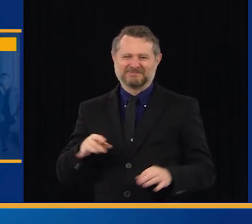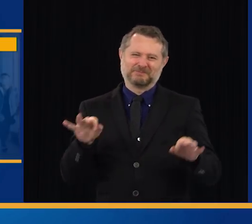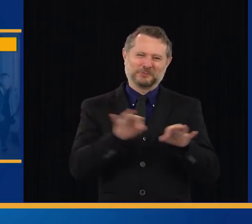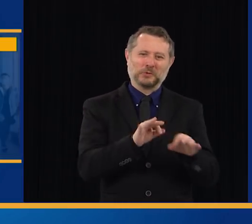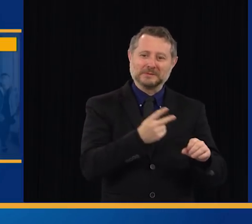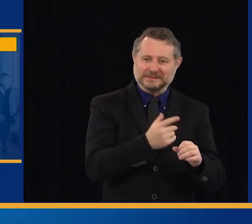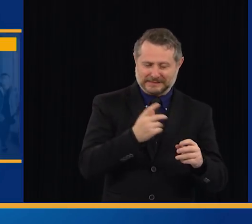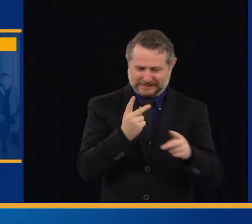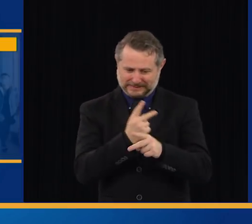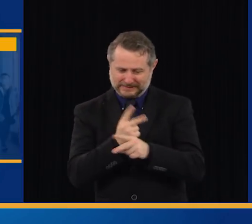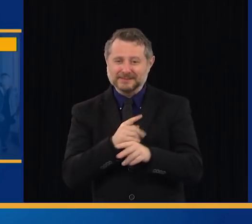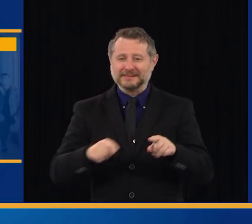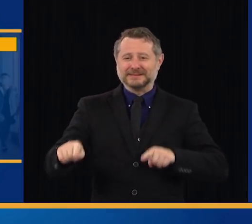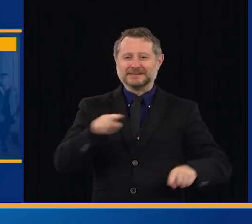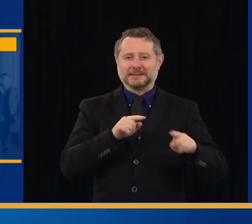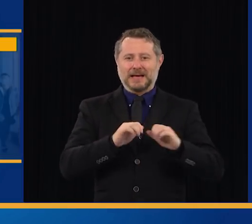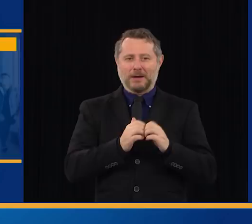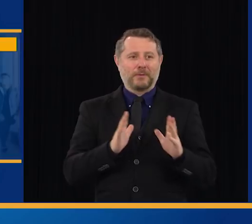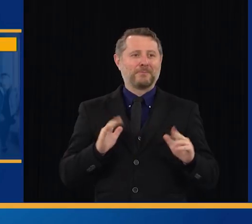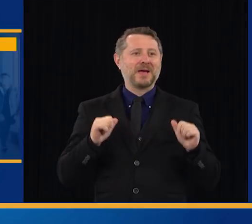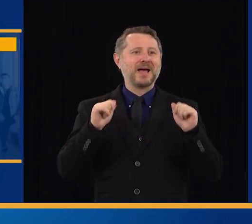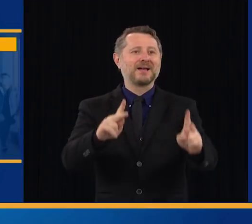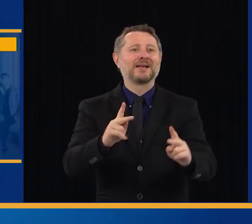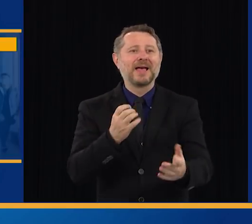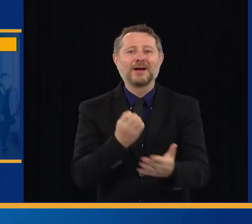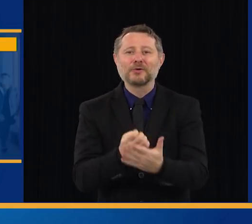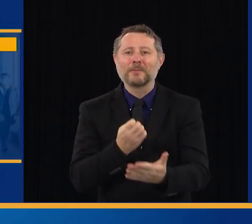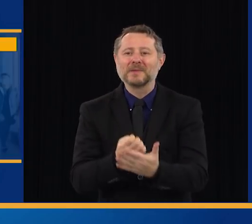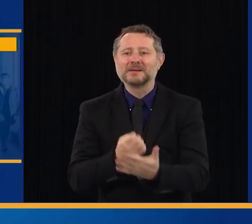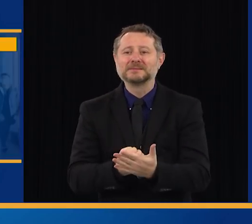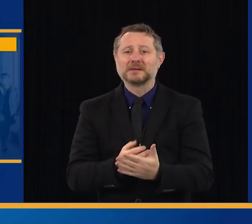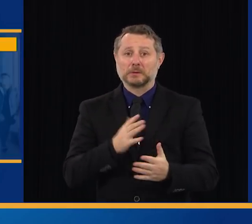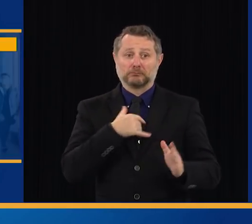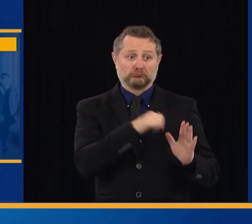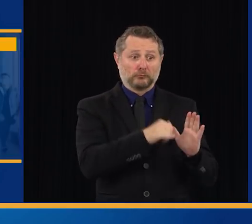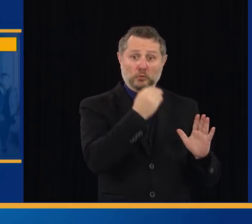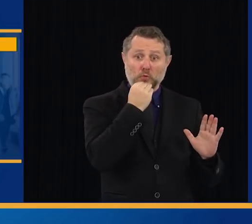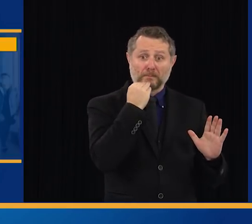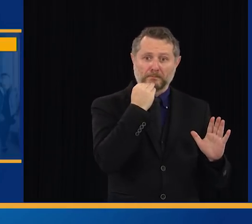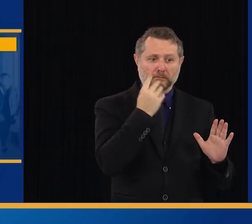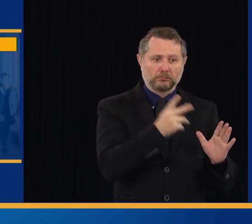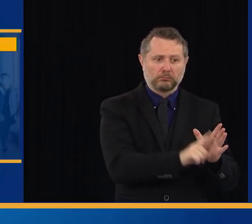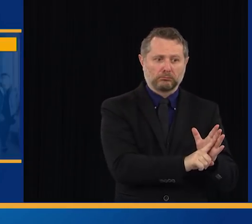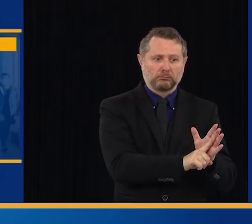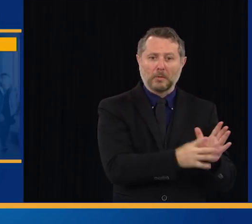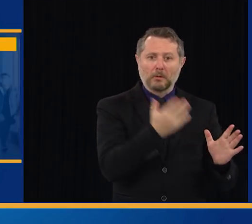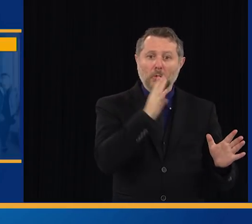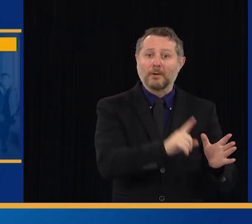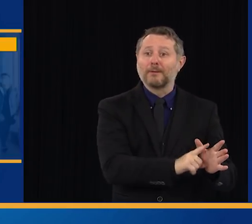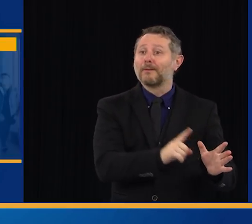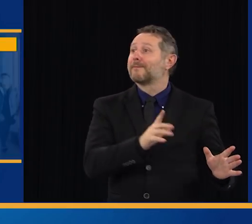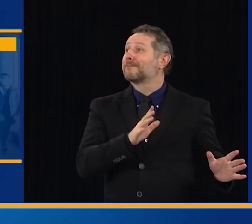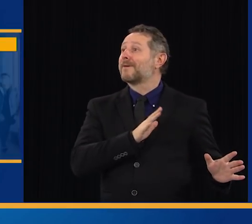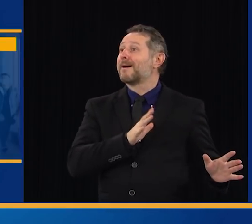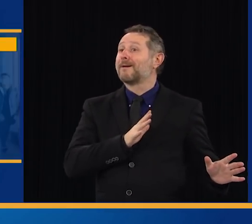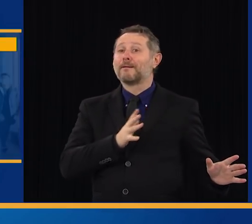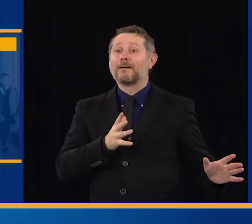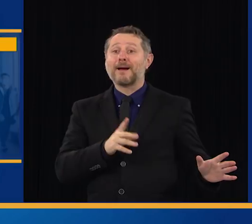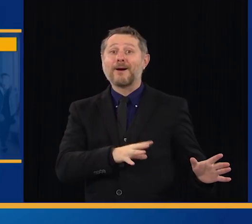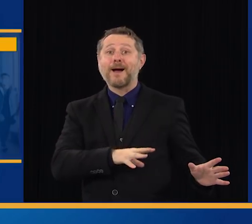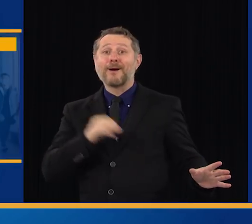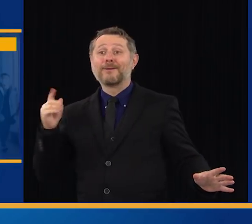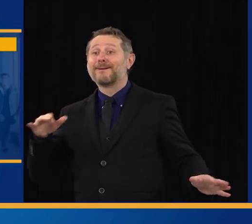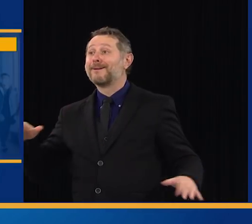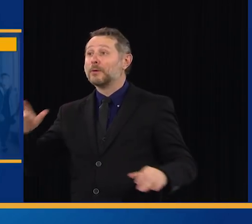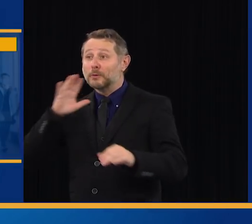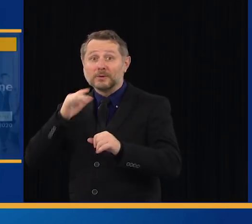you're bringing more people out of their homes, how fast is that virus spreading, and how